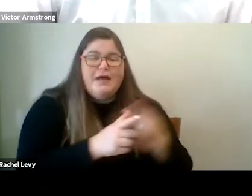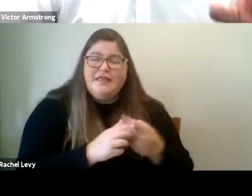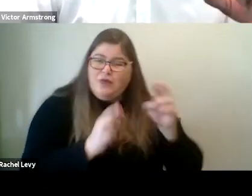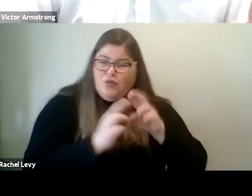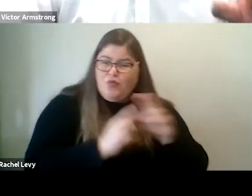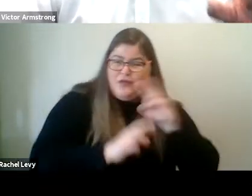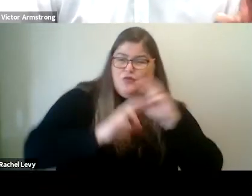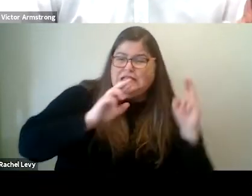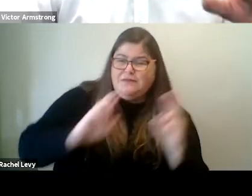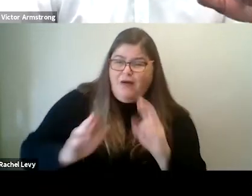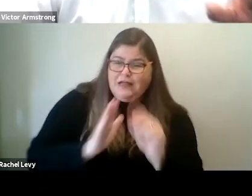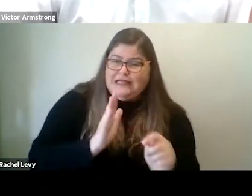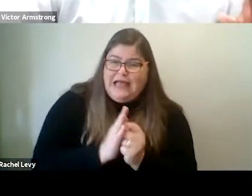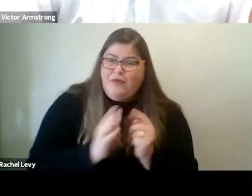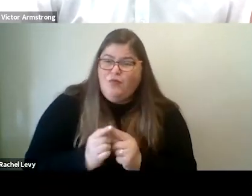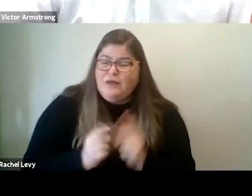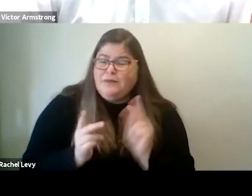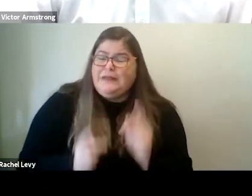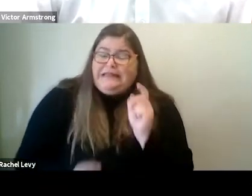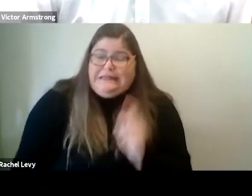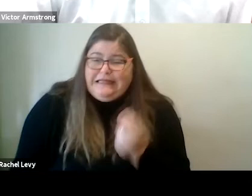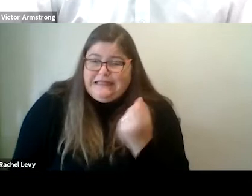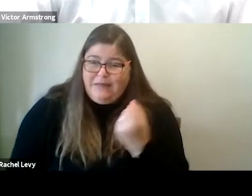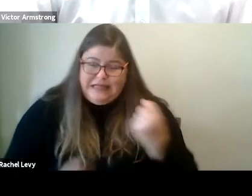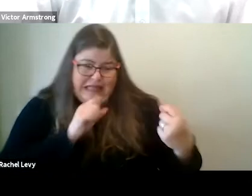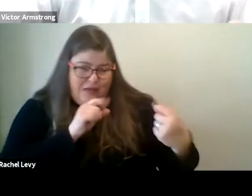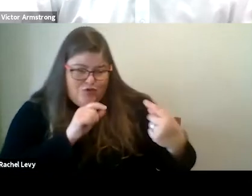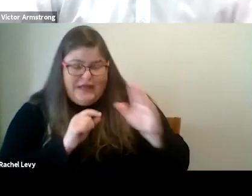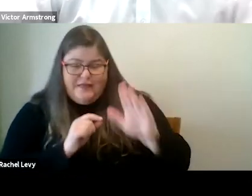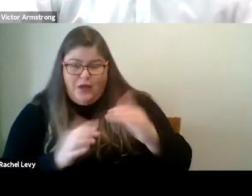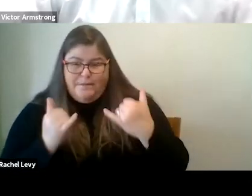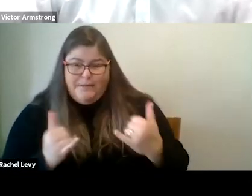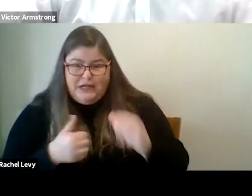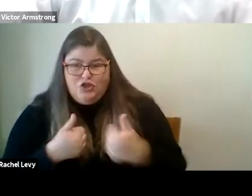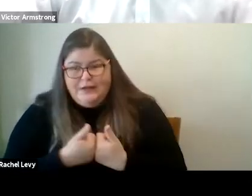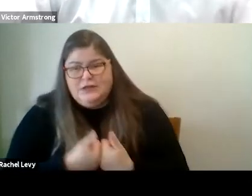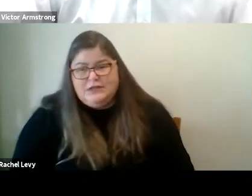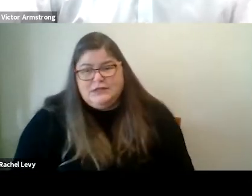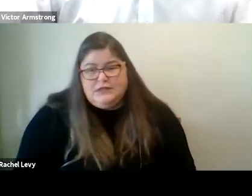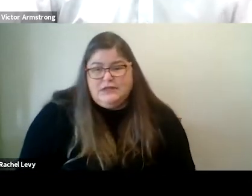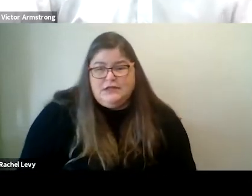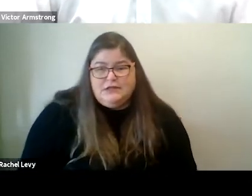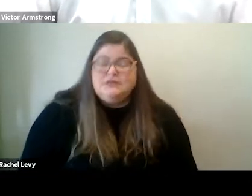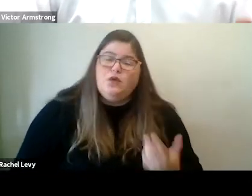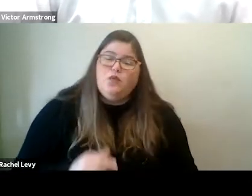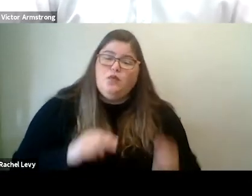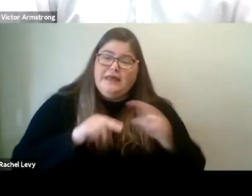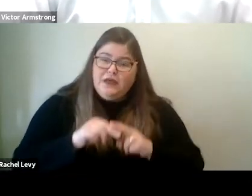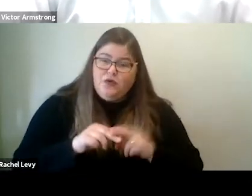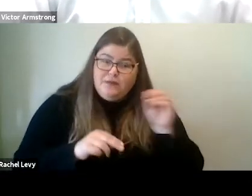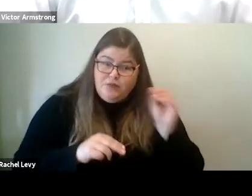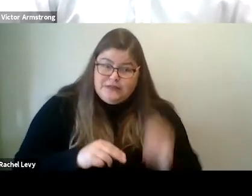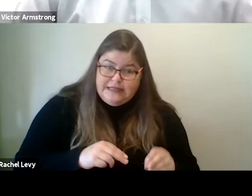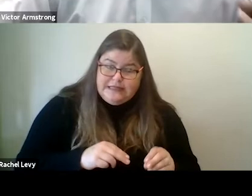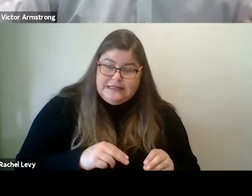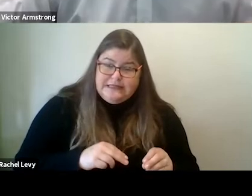when they most need someone who understands their immediate challenges. We can increase the percentage of historically